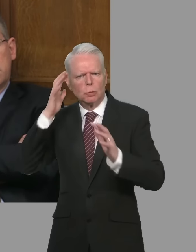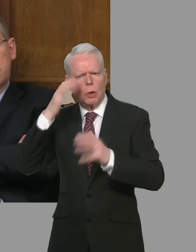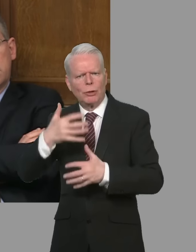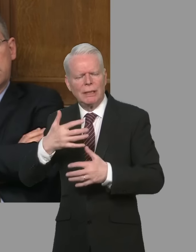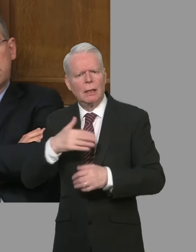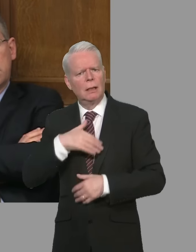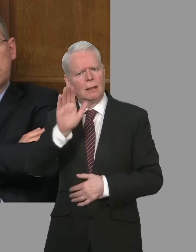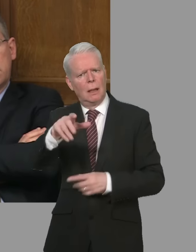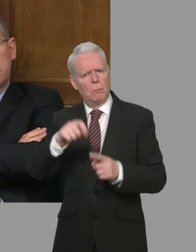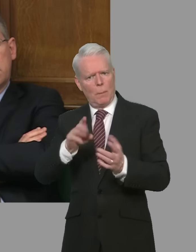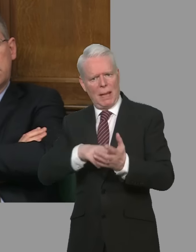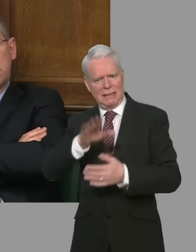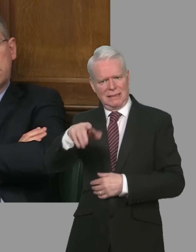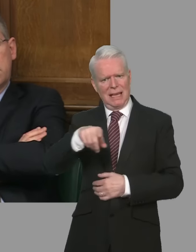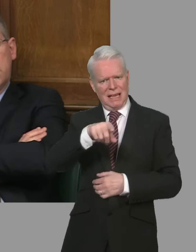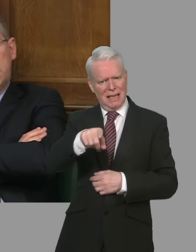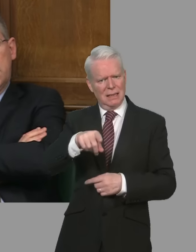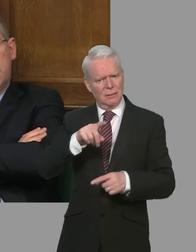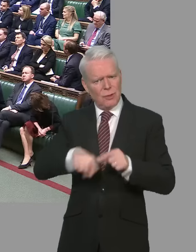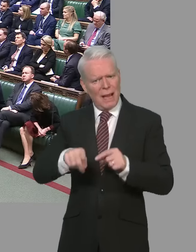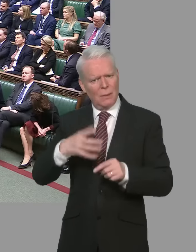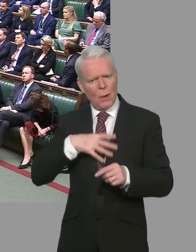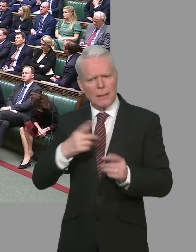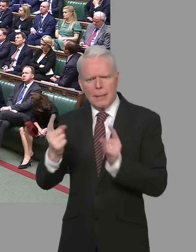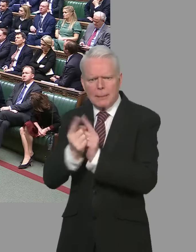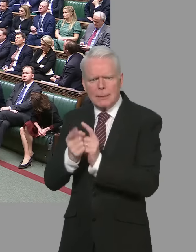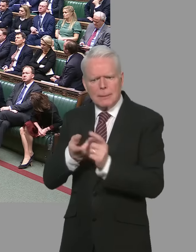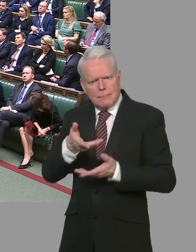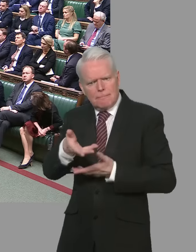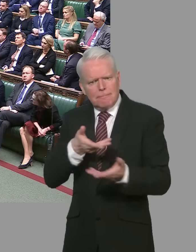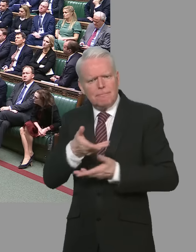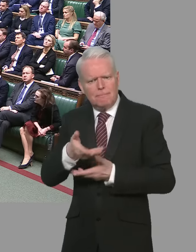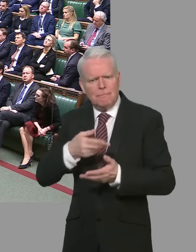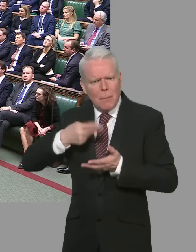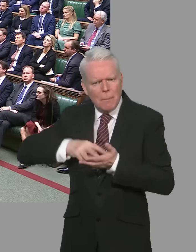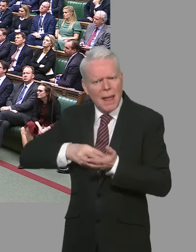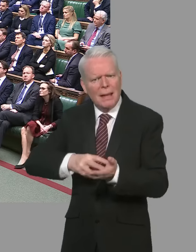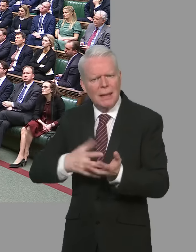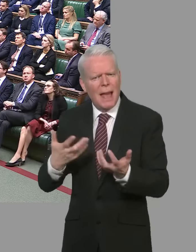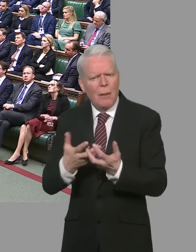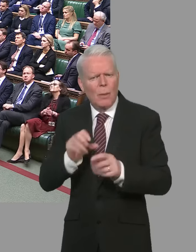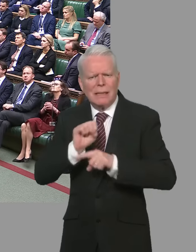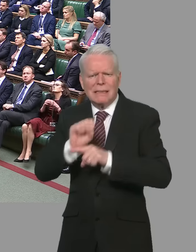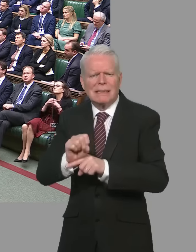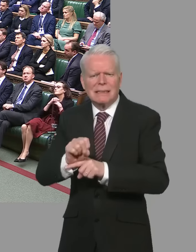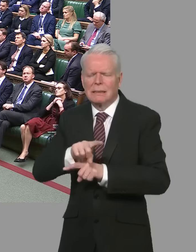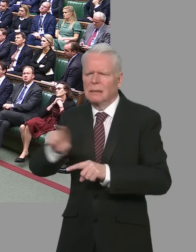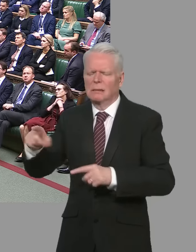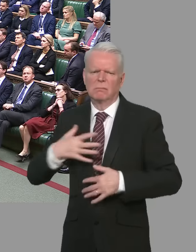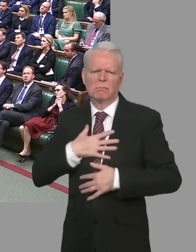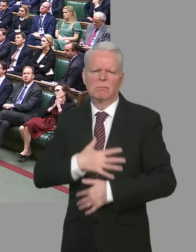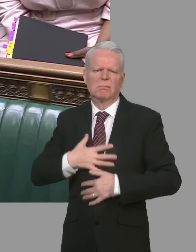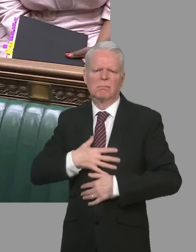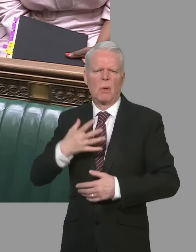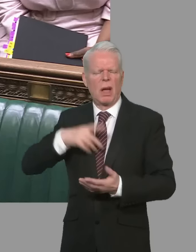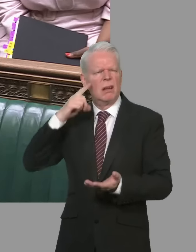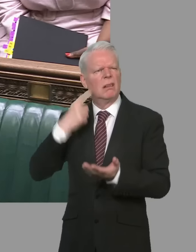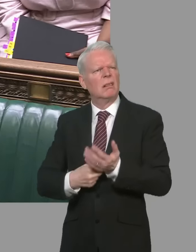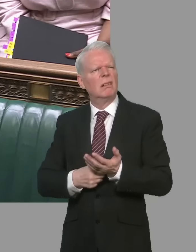Rob's family and friends have endured? Prime Minister. Can I thank him for raising the case of Robert Clancy?